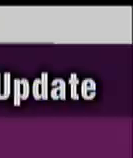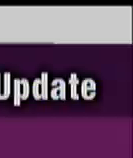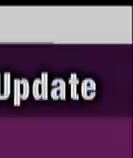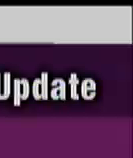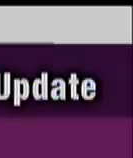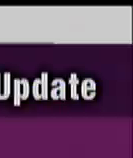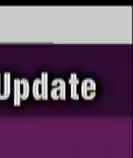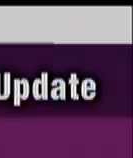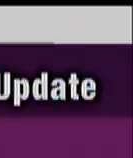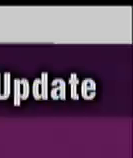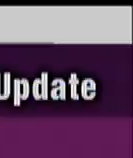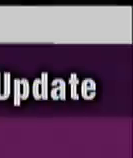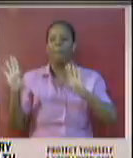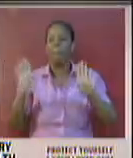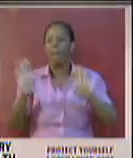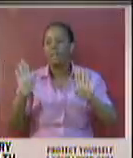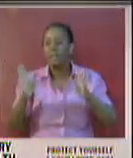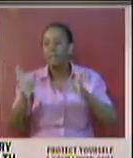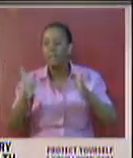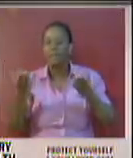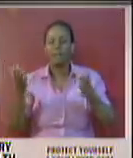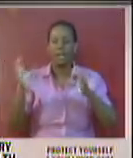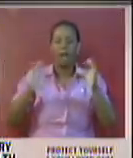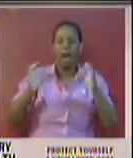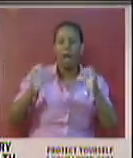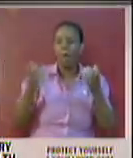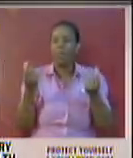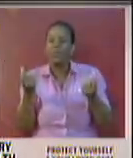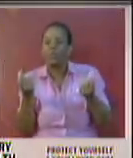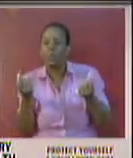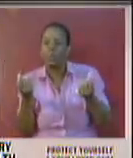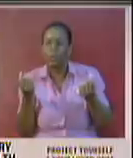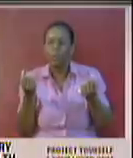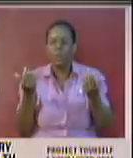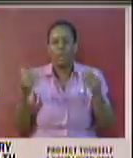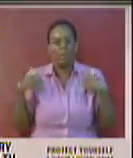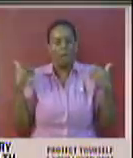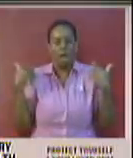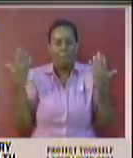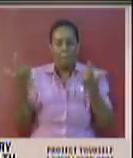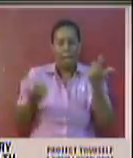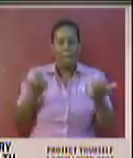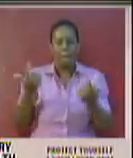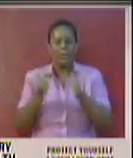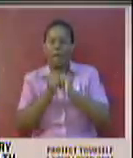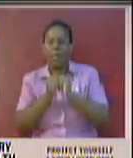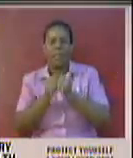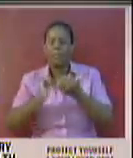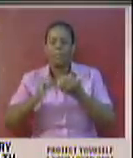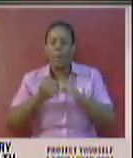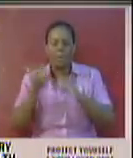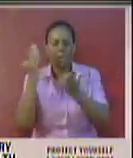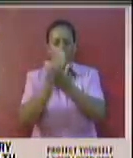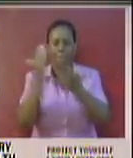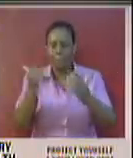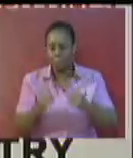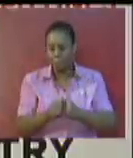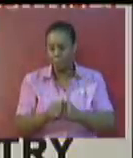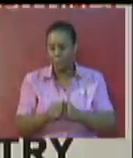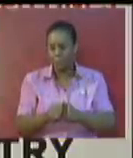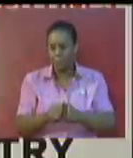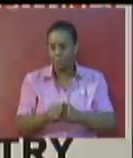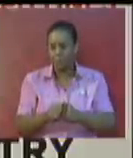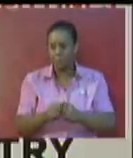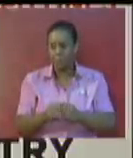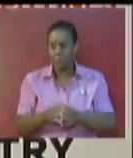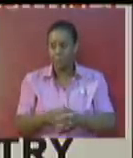home? Right. So as you know, the Ministry of Health, we would have had a press release out the day after, I think it was Thursday last week, we